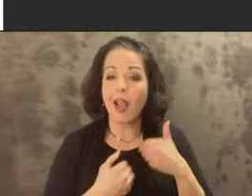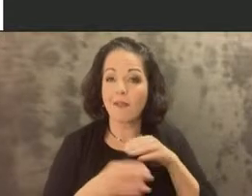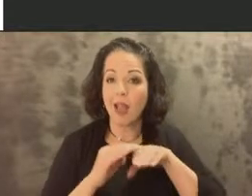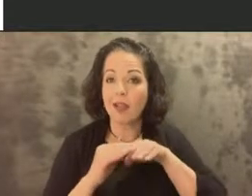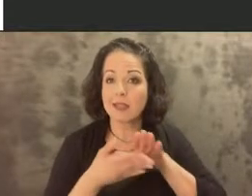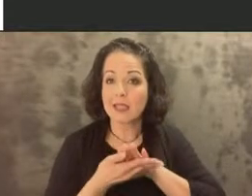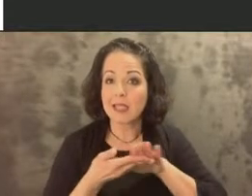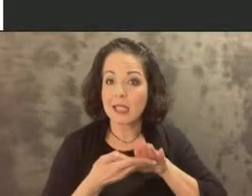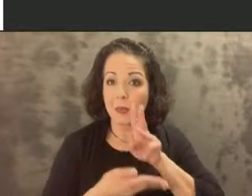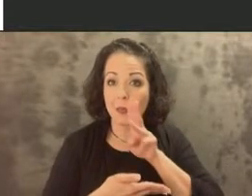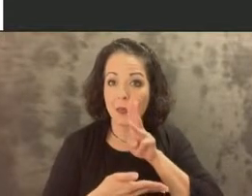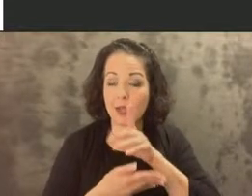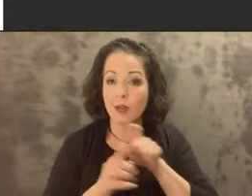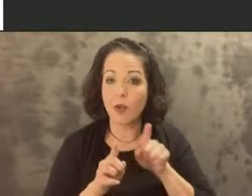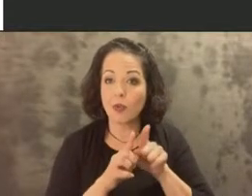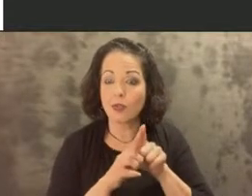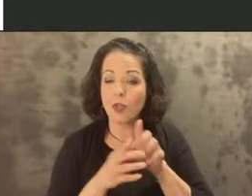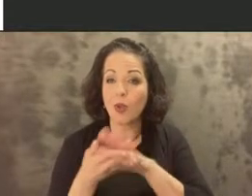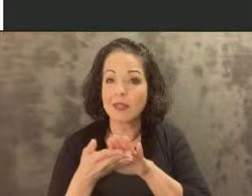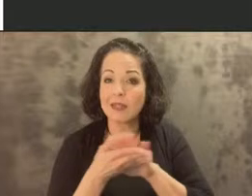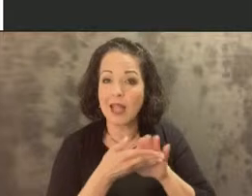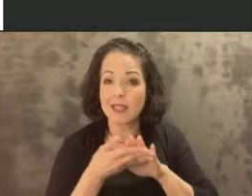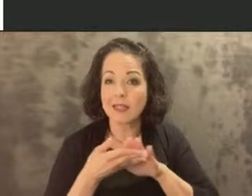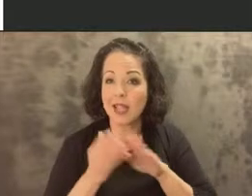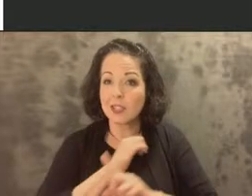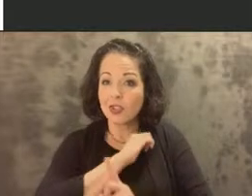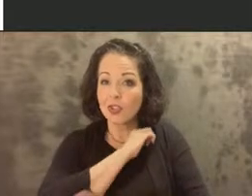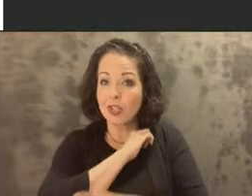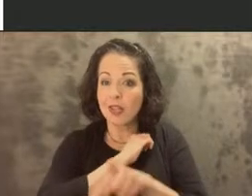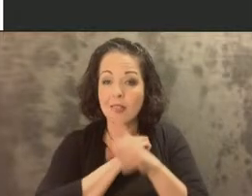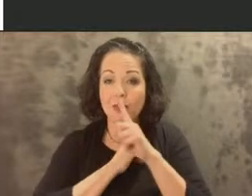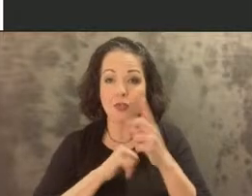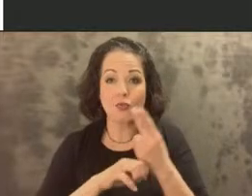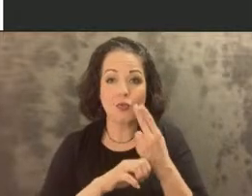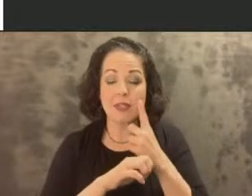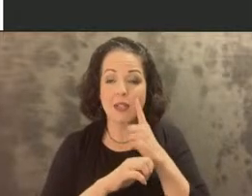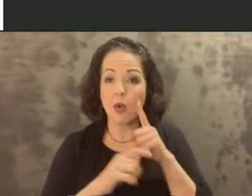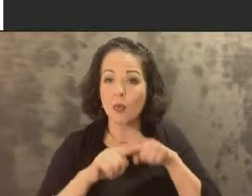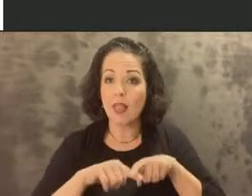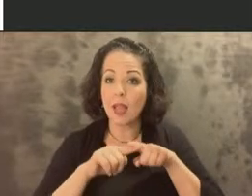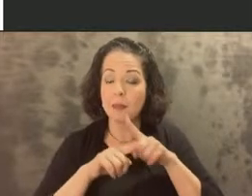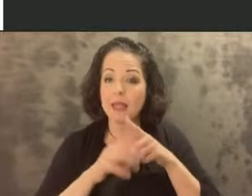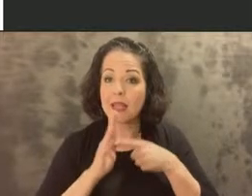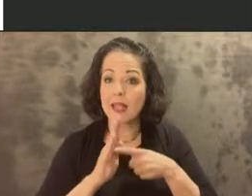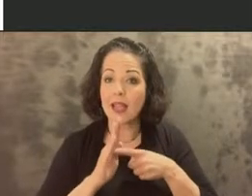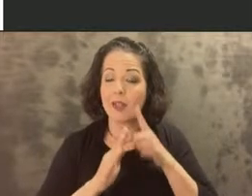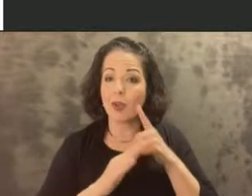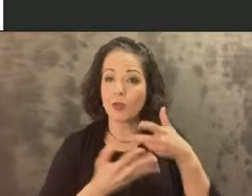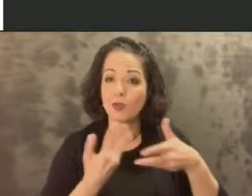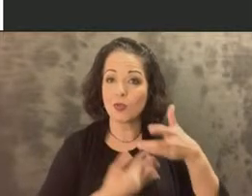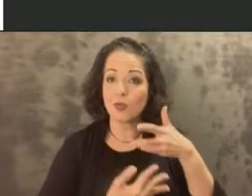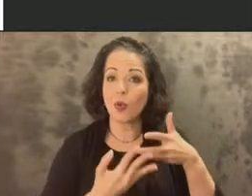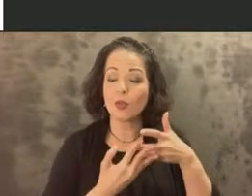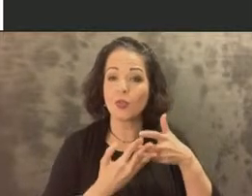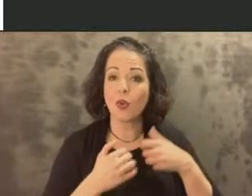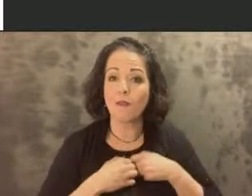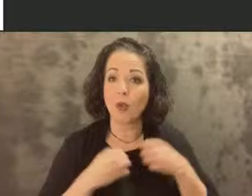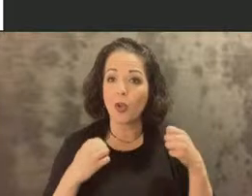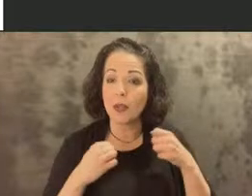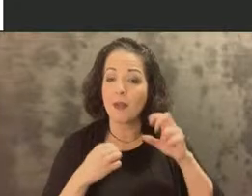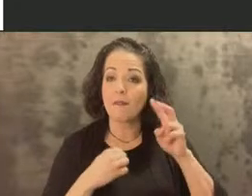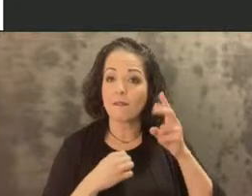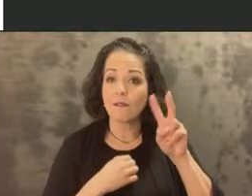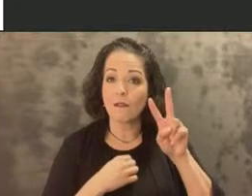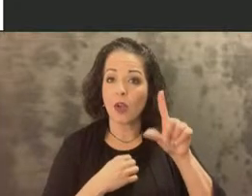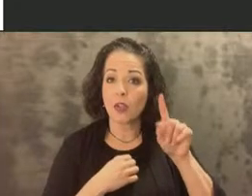and sanitation. This involves using a reliable indicator such as the Health Social Vulnerability Index.